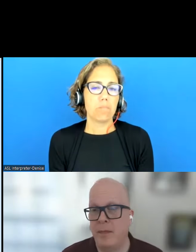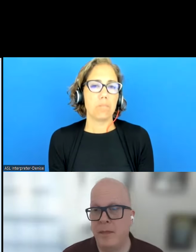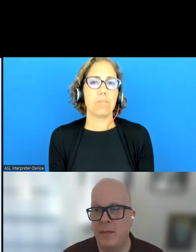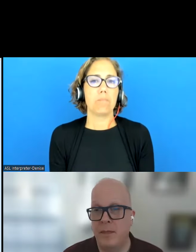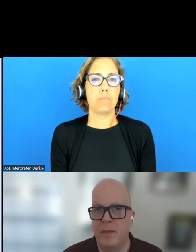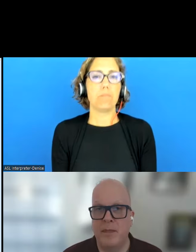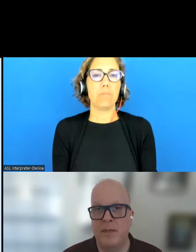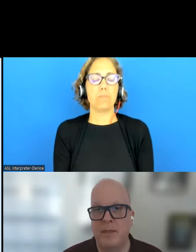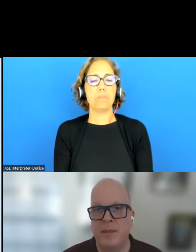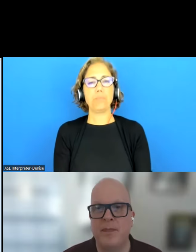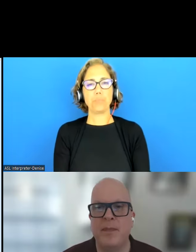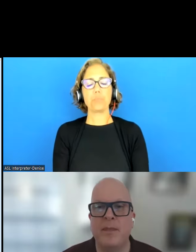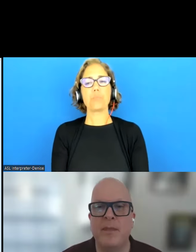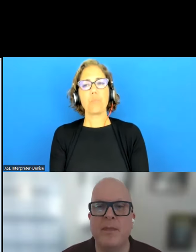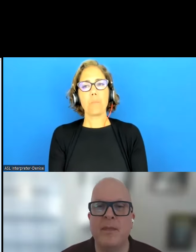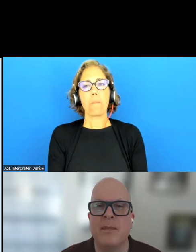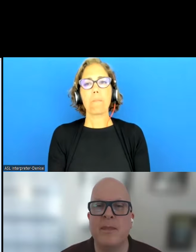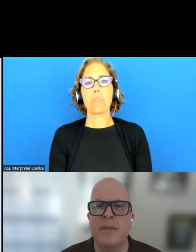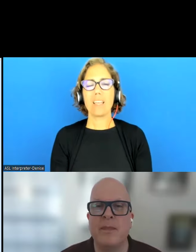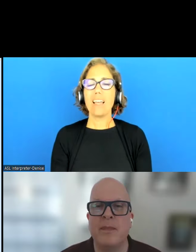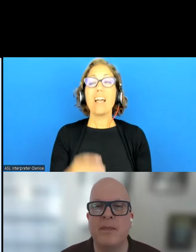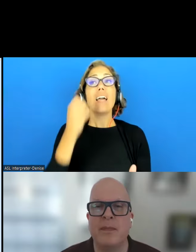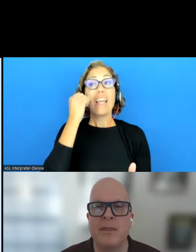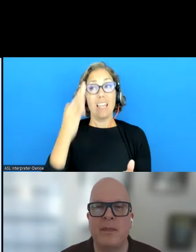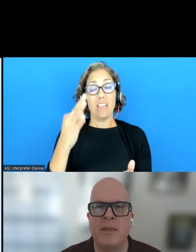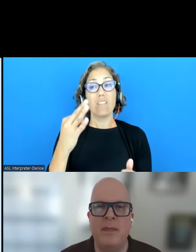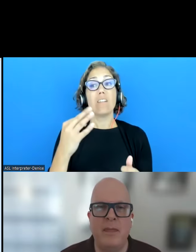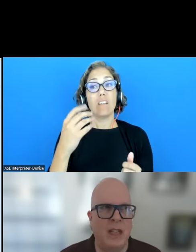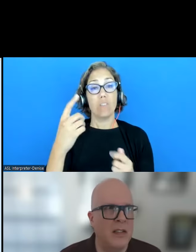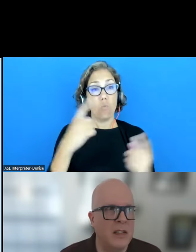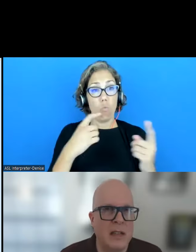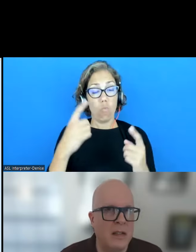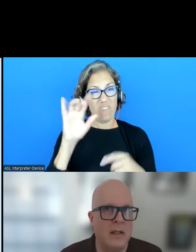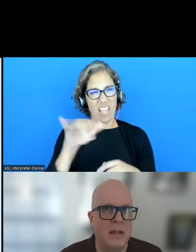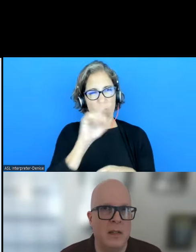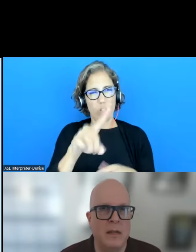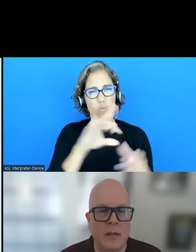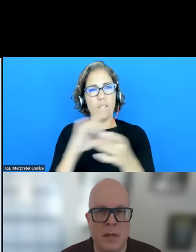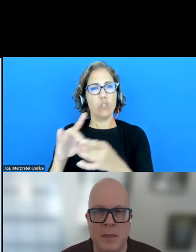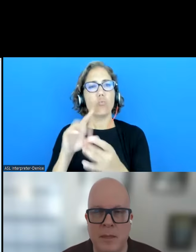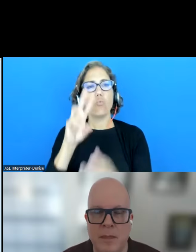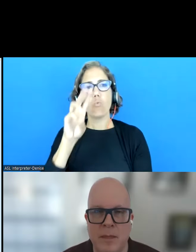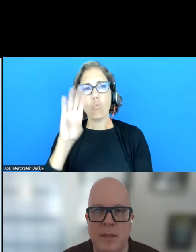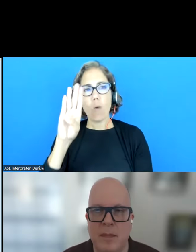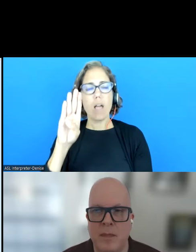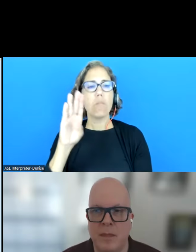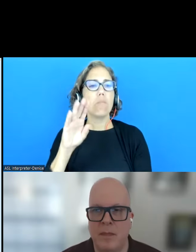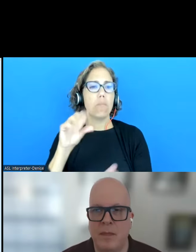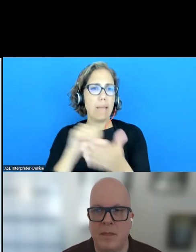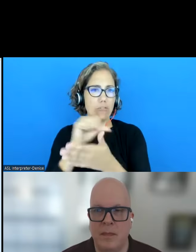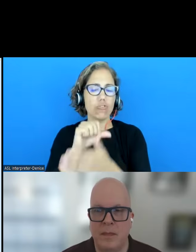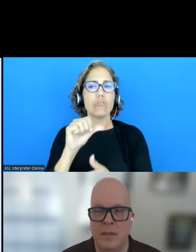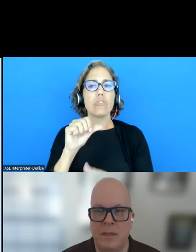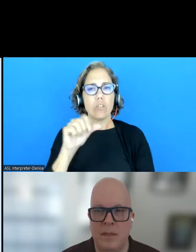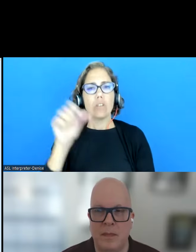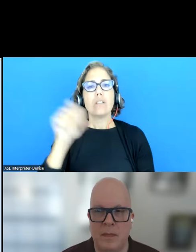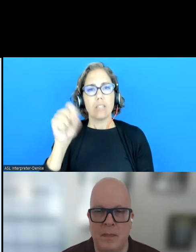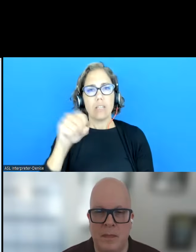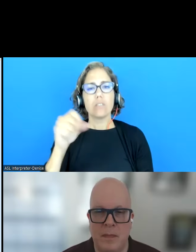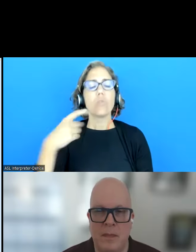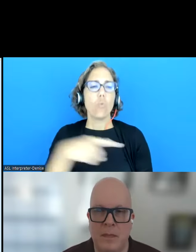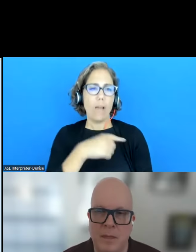Yeah, and in case the question was related to web pages, yeah, I mean, we have our proprietary